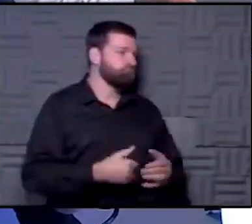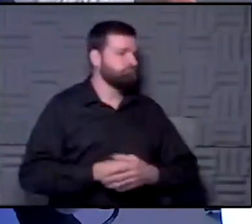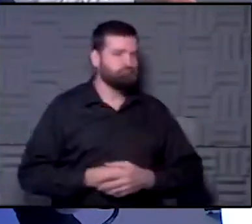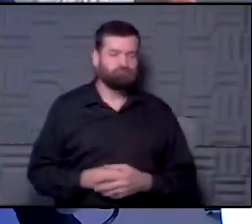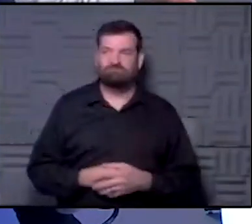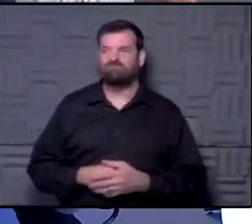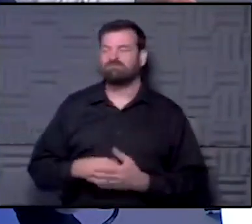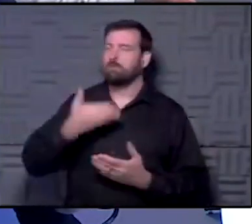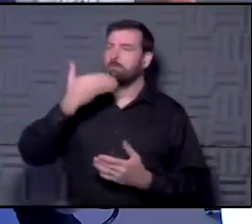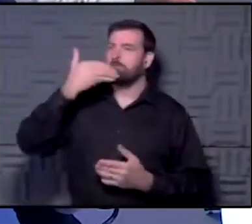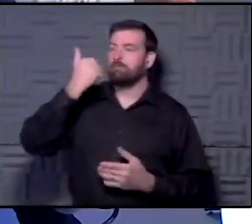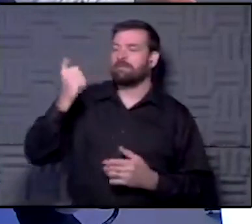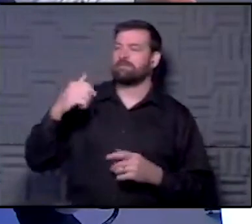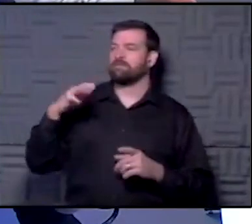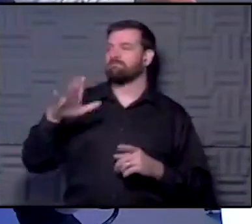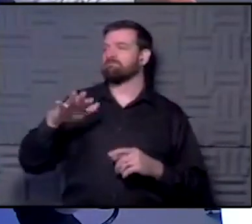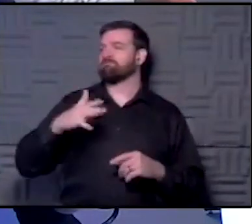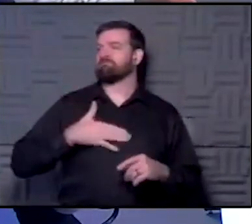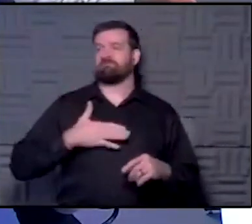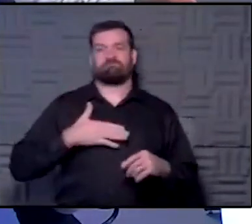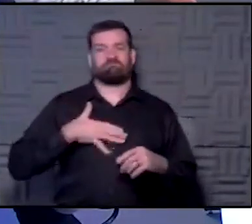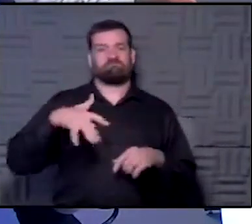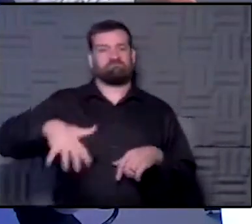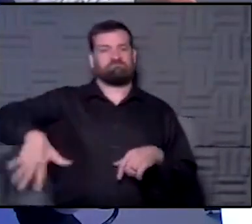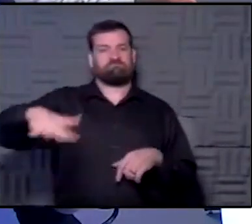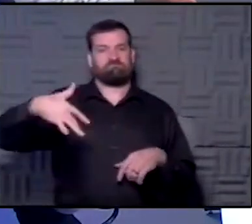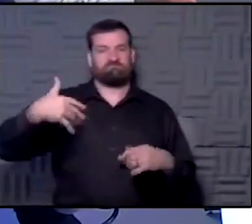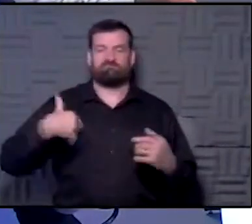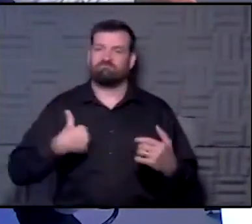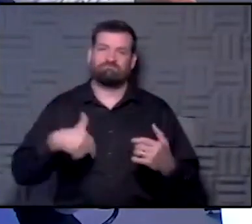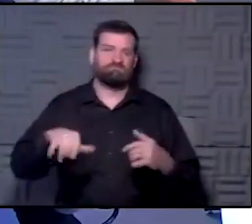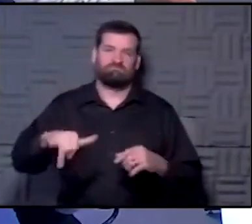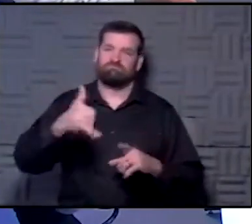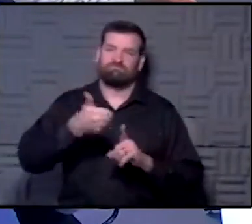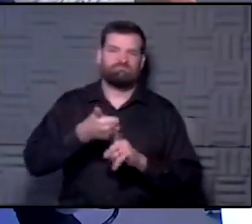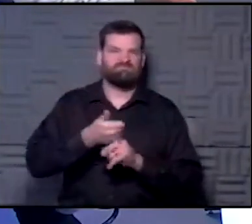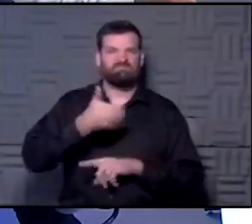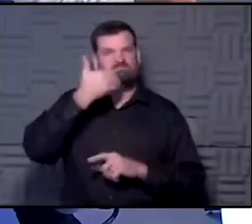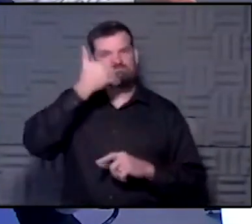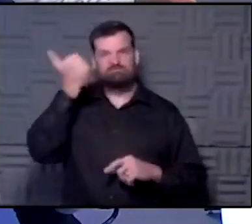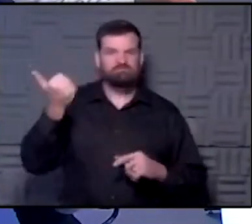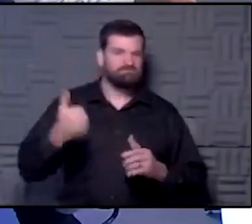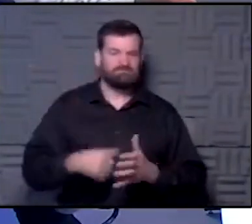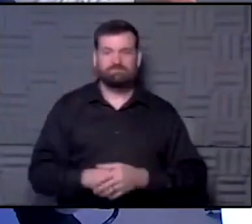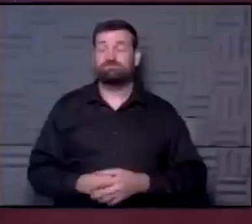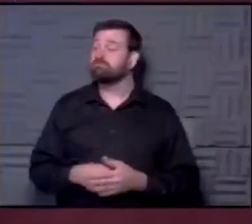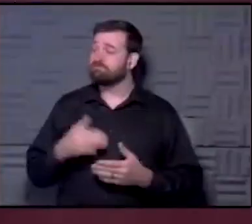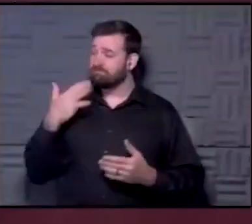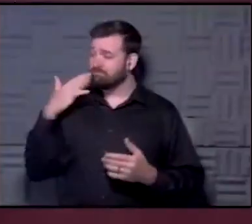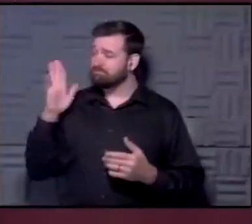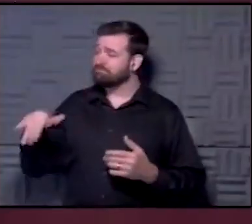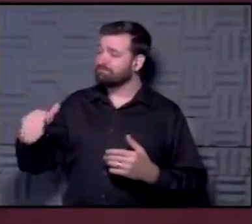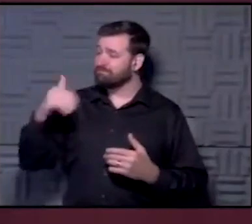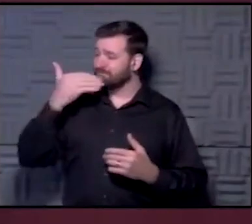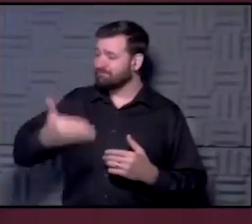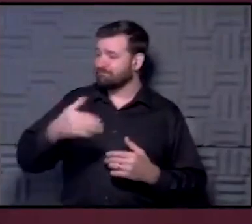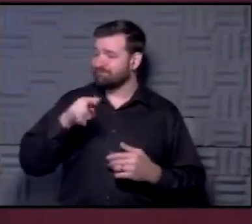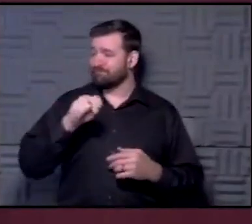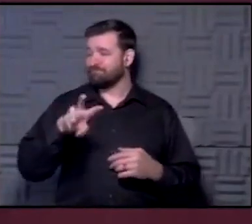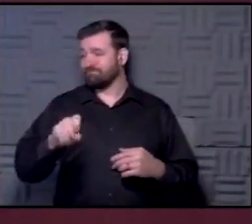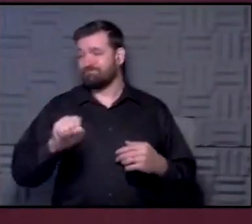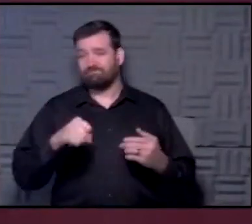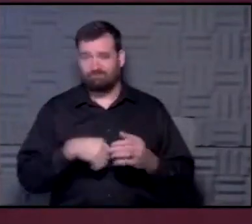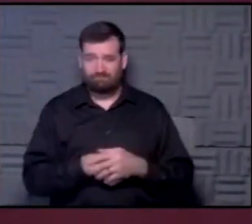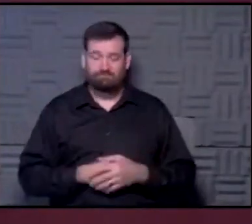nice fried chicken place over on my neck of the woods, and it's the best. So. Well, I think that's the good news,